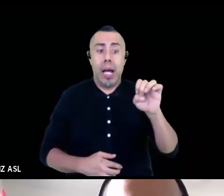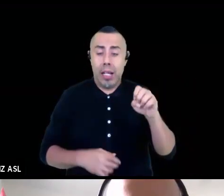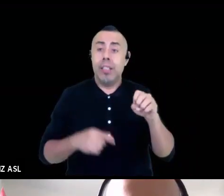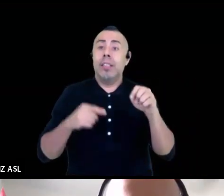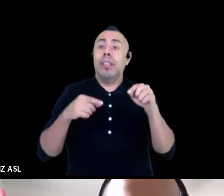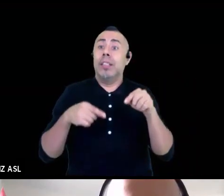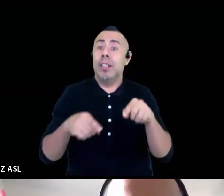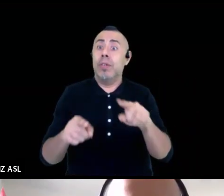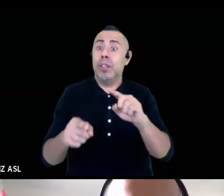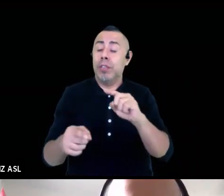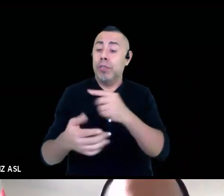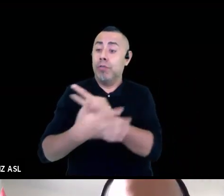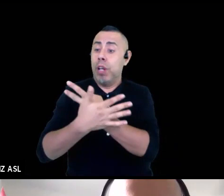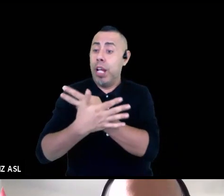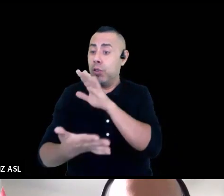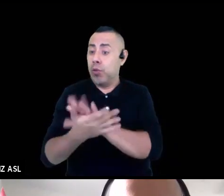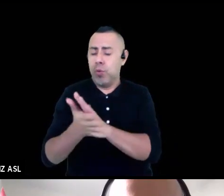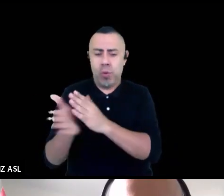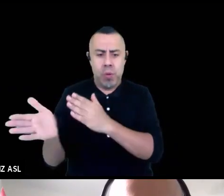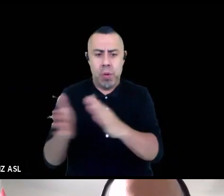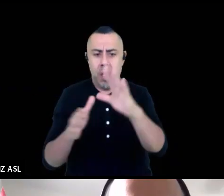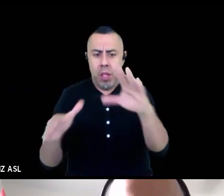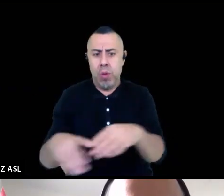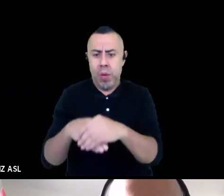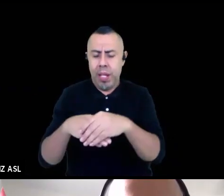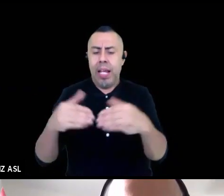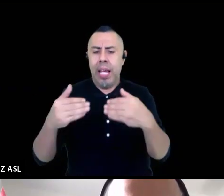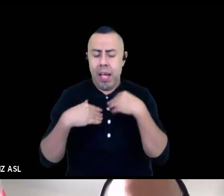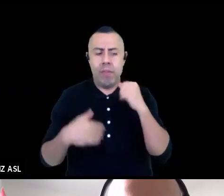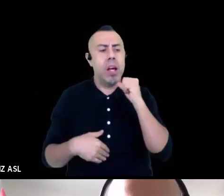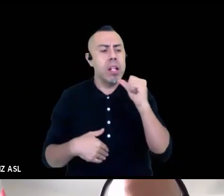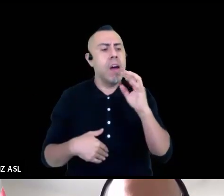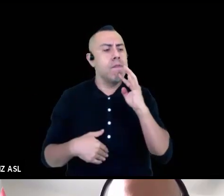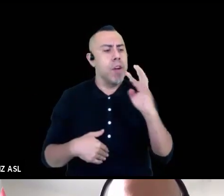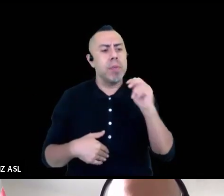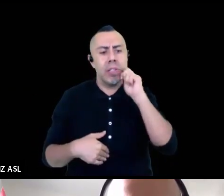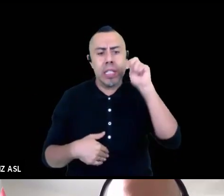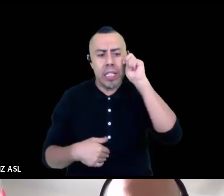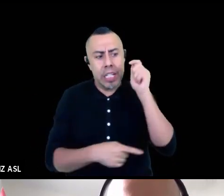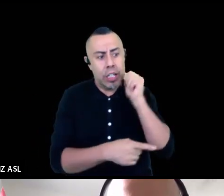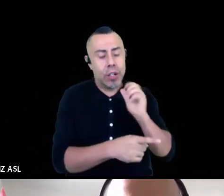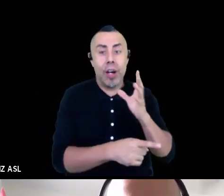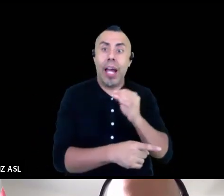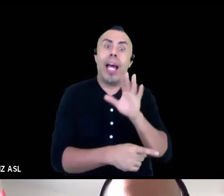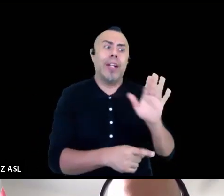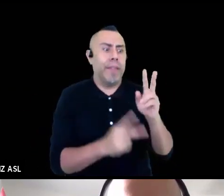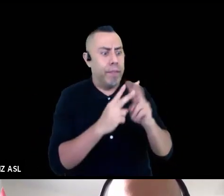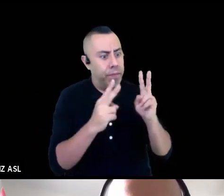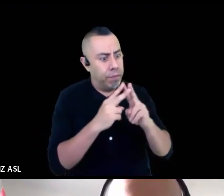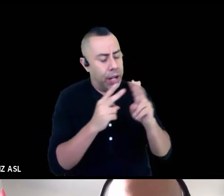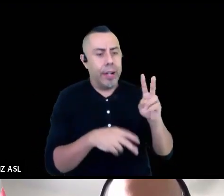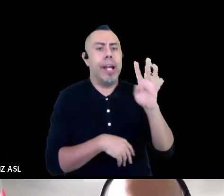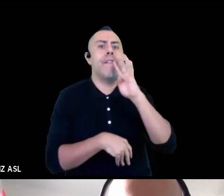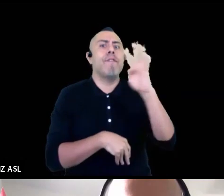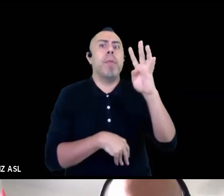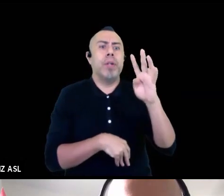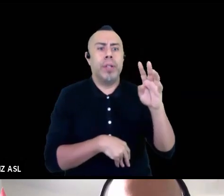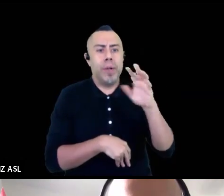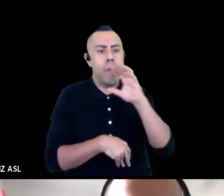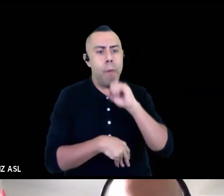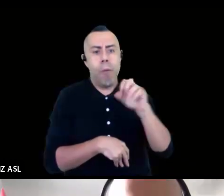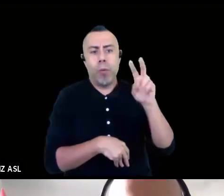a nonverbal teenage girl and a very verbal 20-something